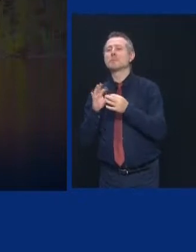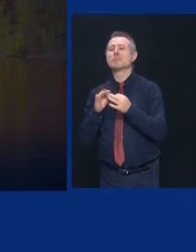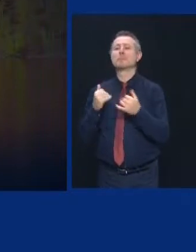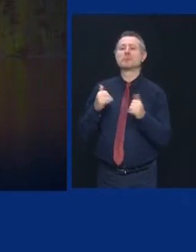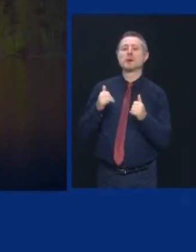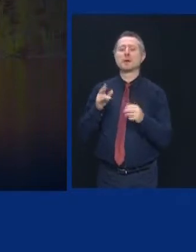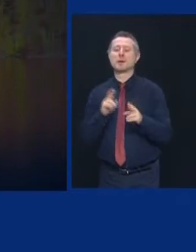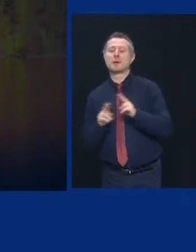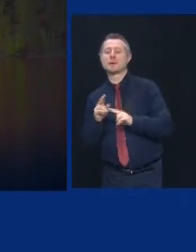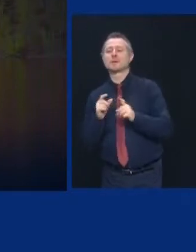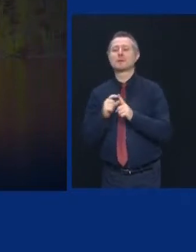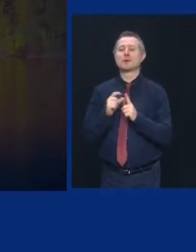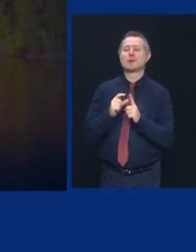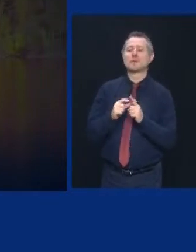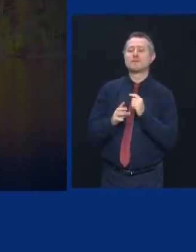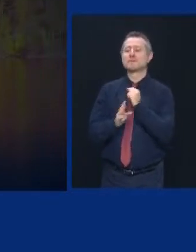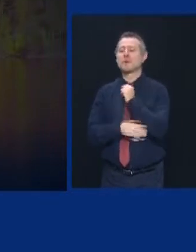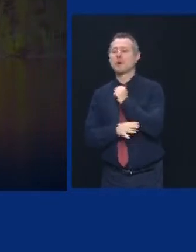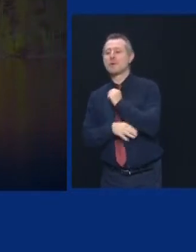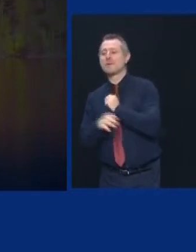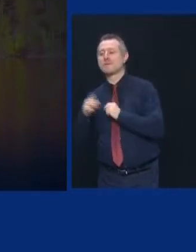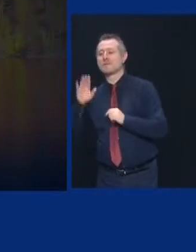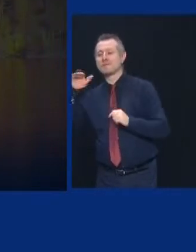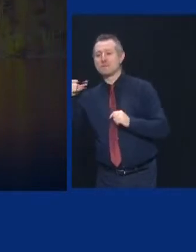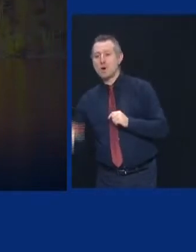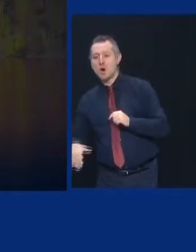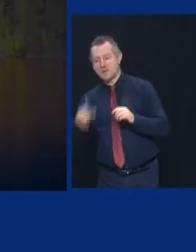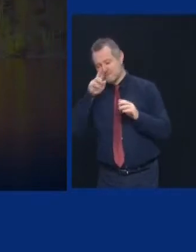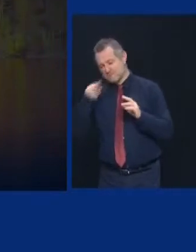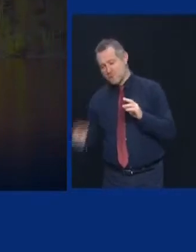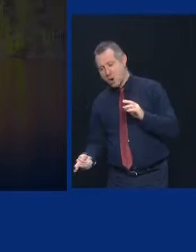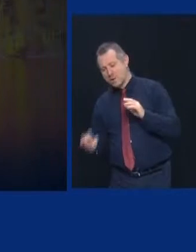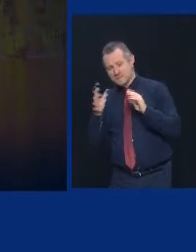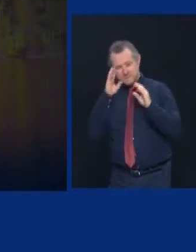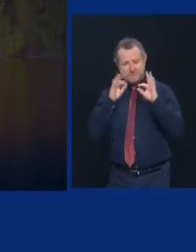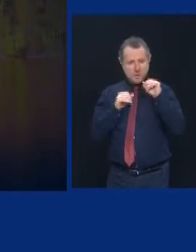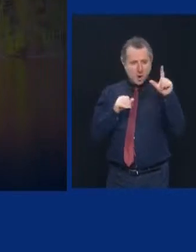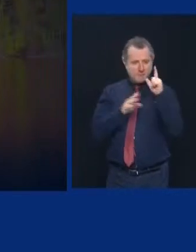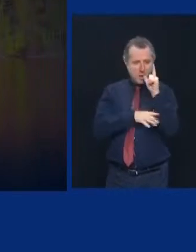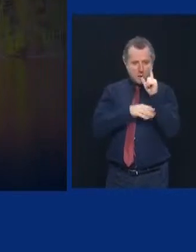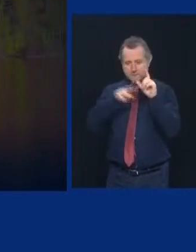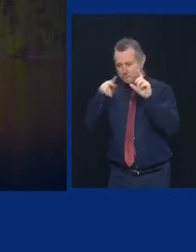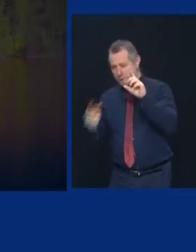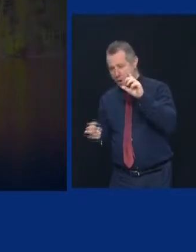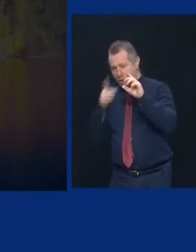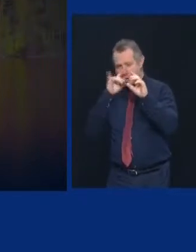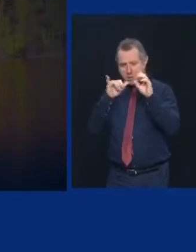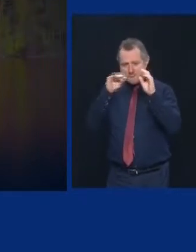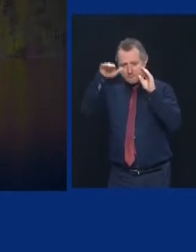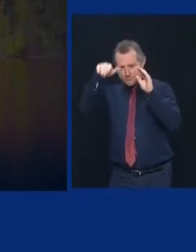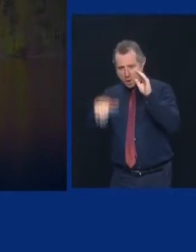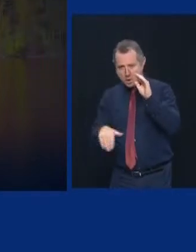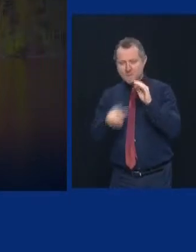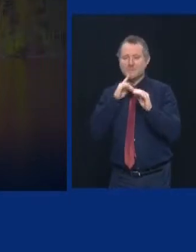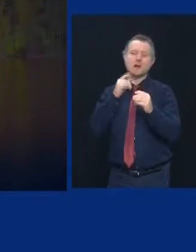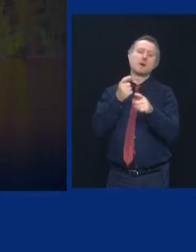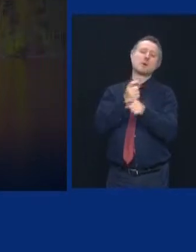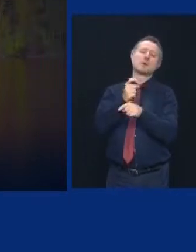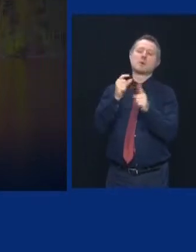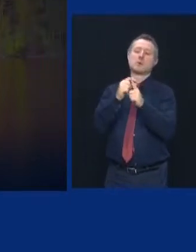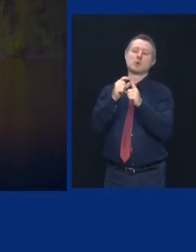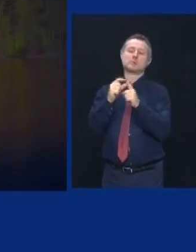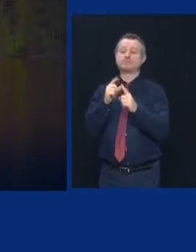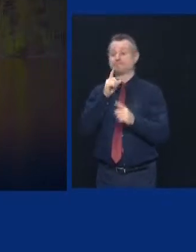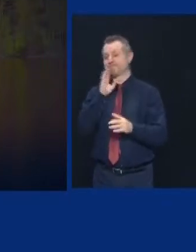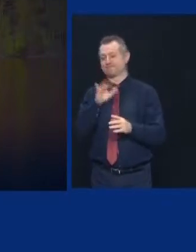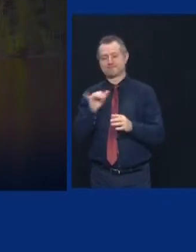That's going to happen with microclusters. New ones, because these are so small, these areas. They're going to flare